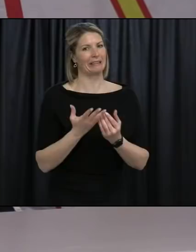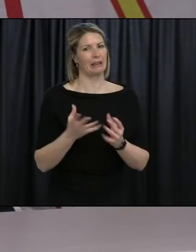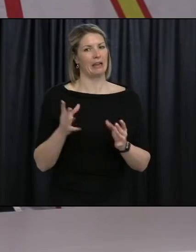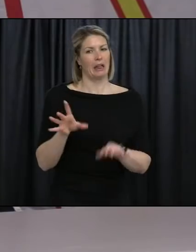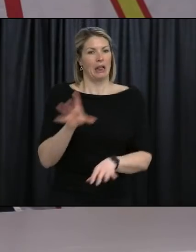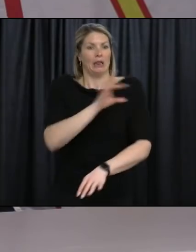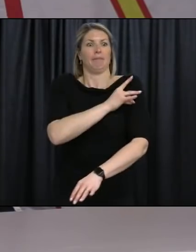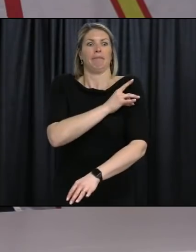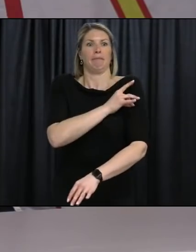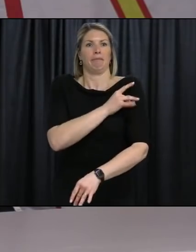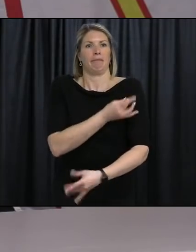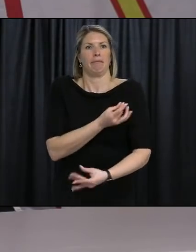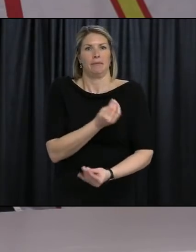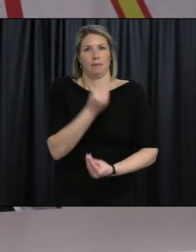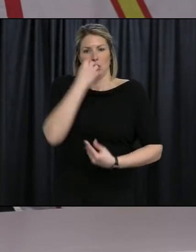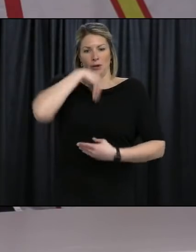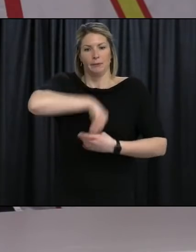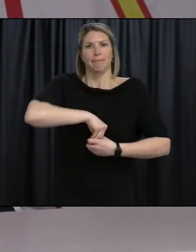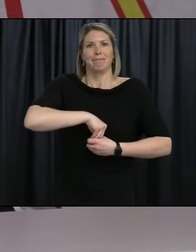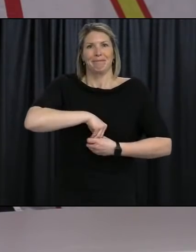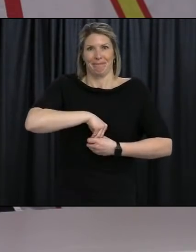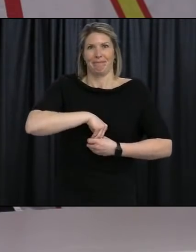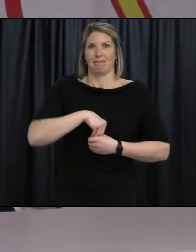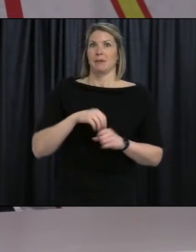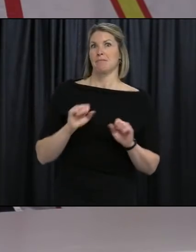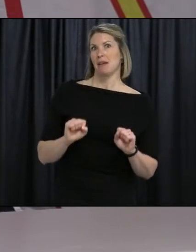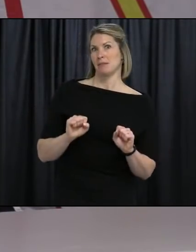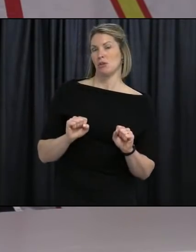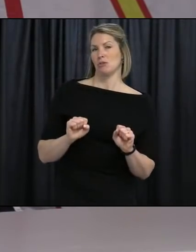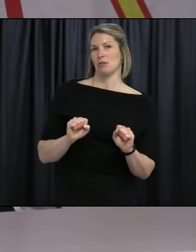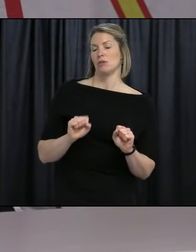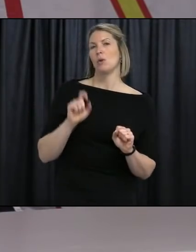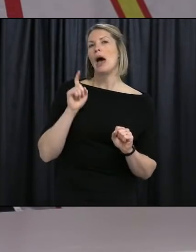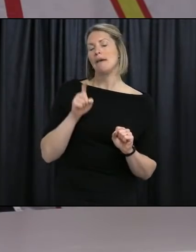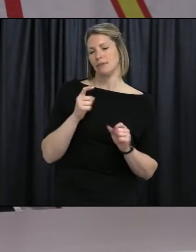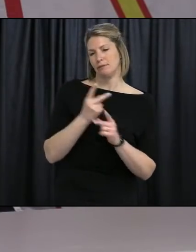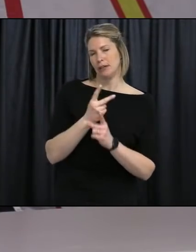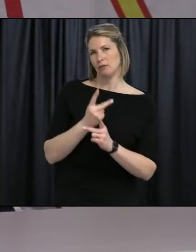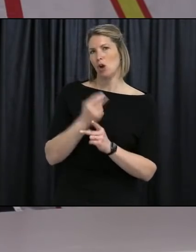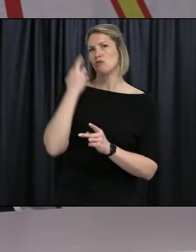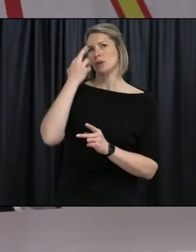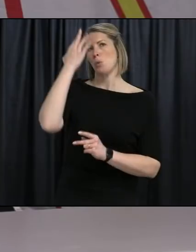we do have to be careful and take it in context.